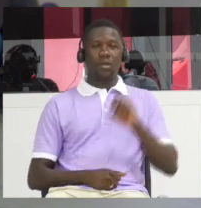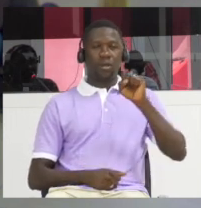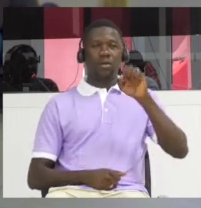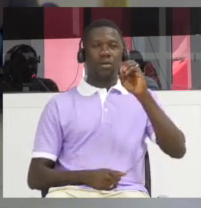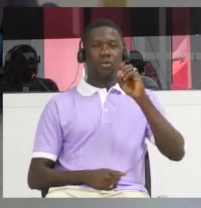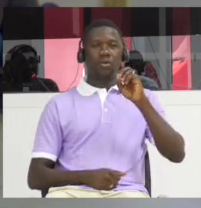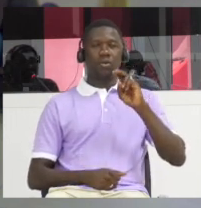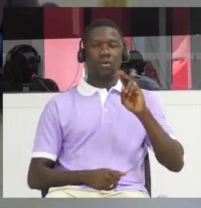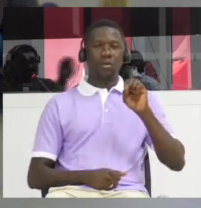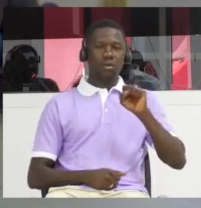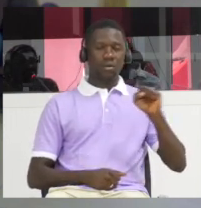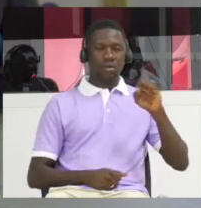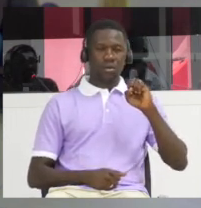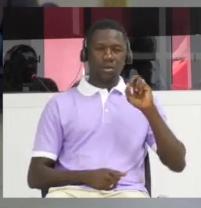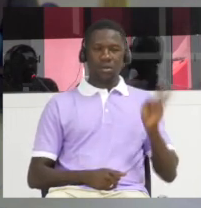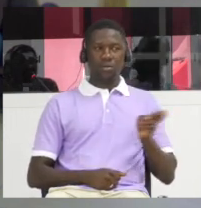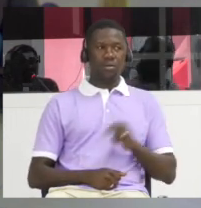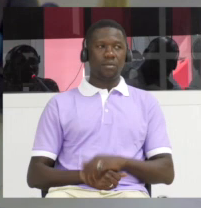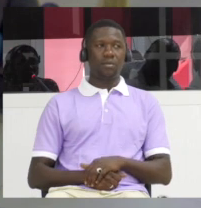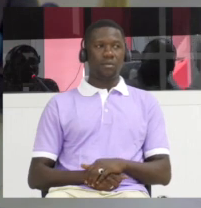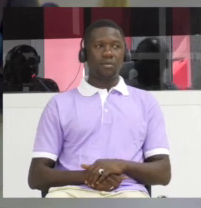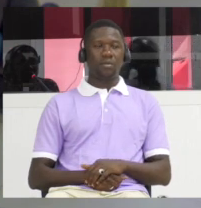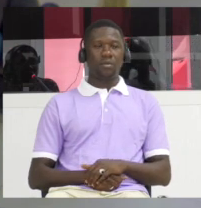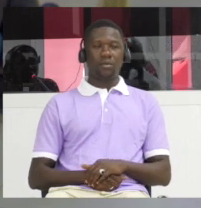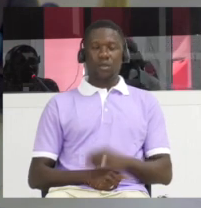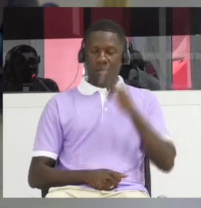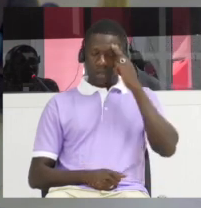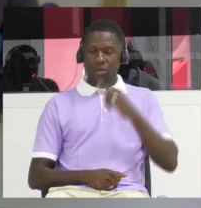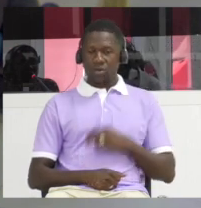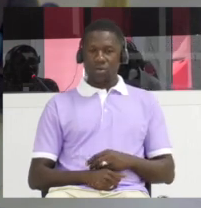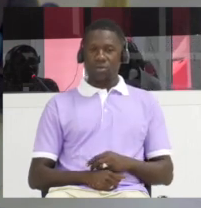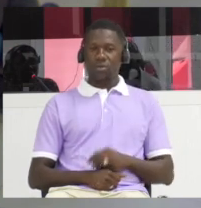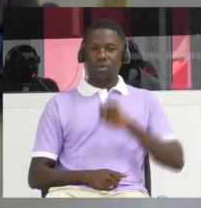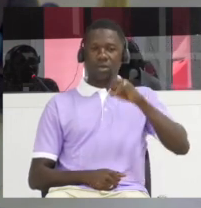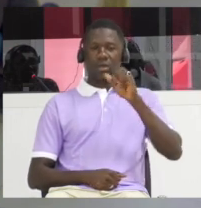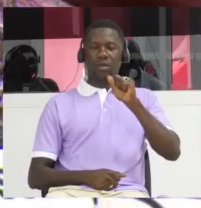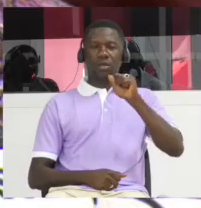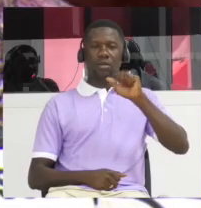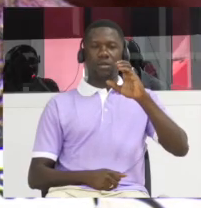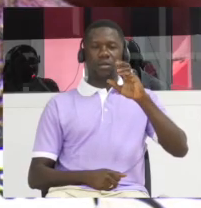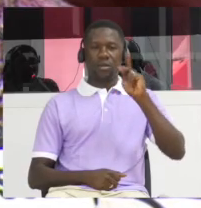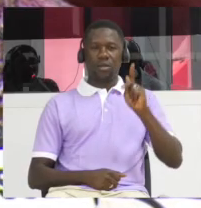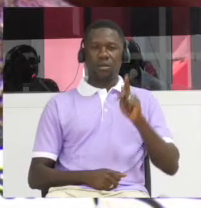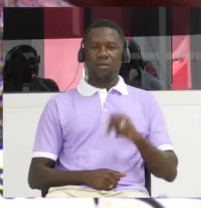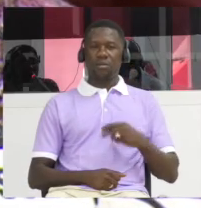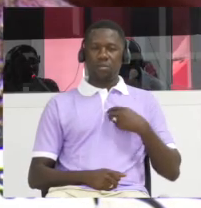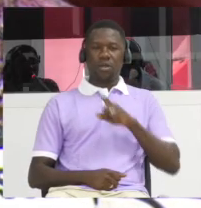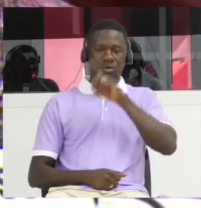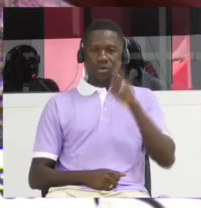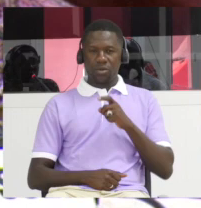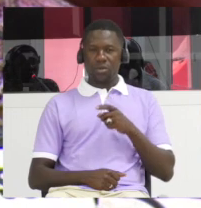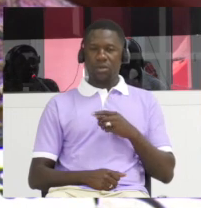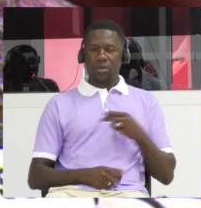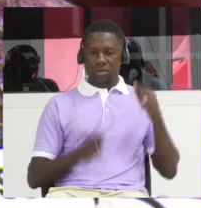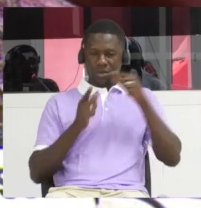Yeah. Thank you, Ambassador Jack. My question relates to the trip to Abuja to